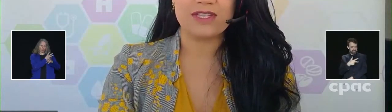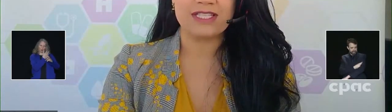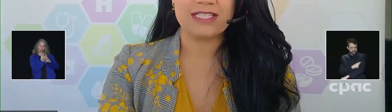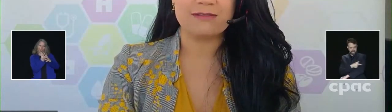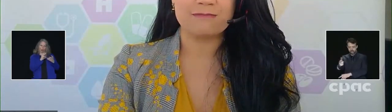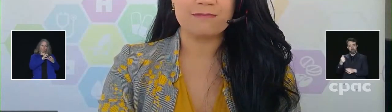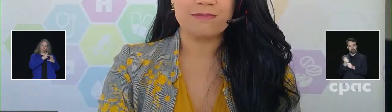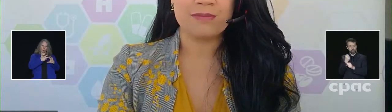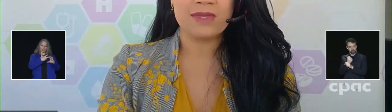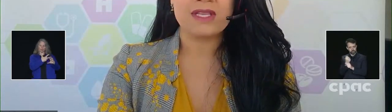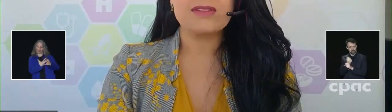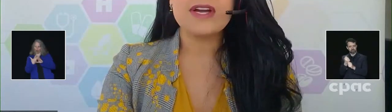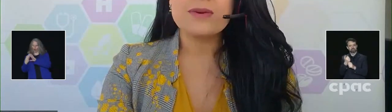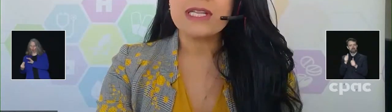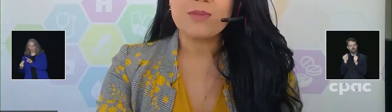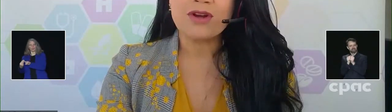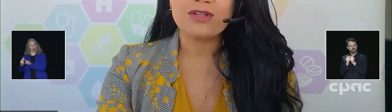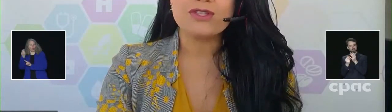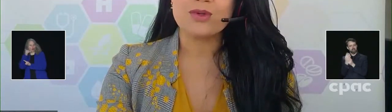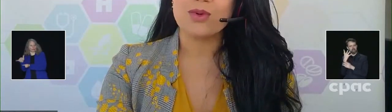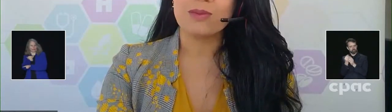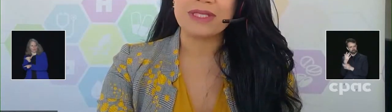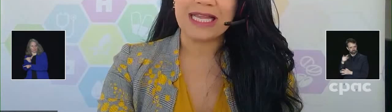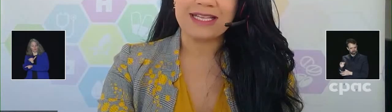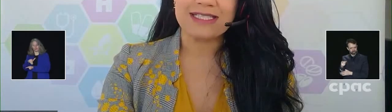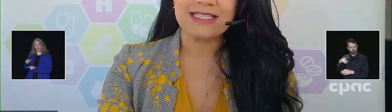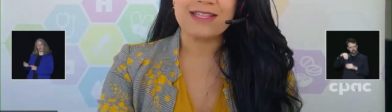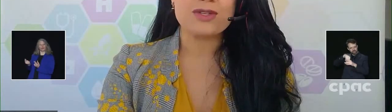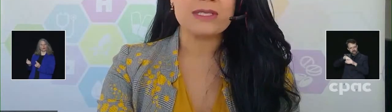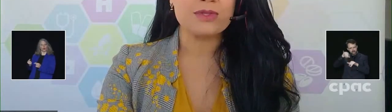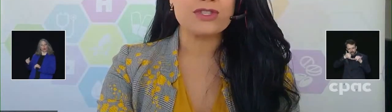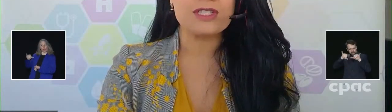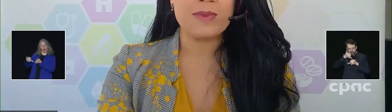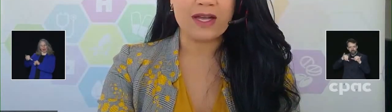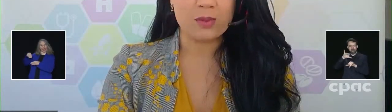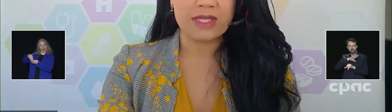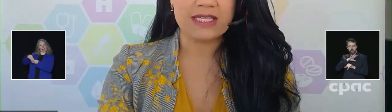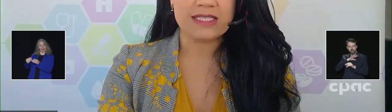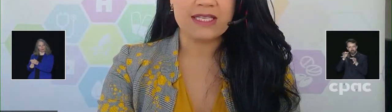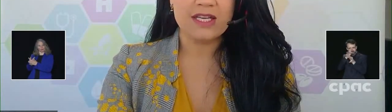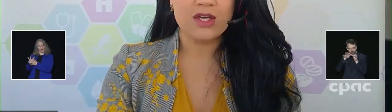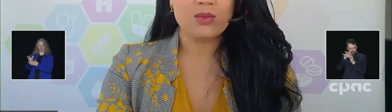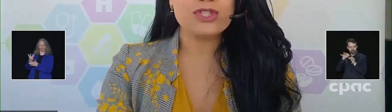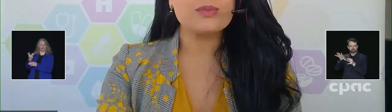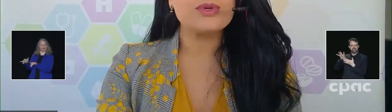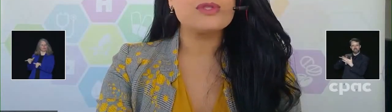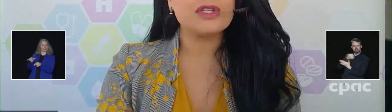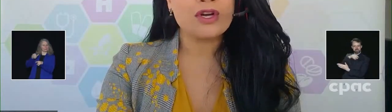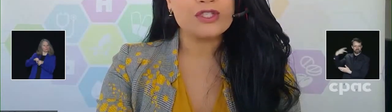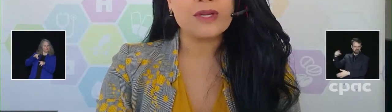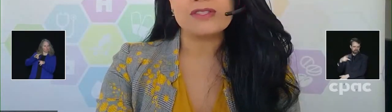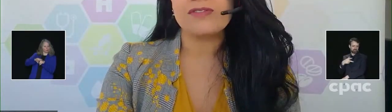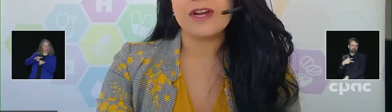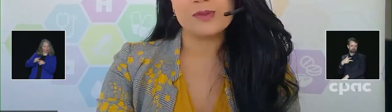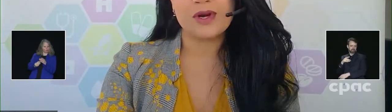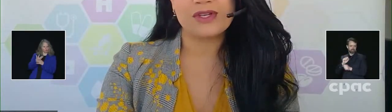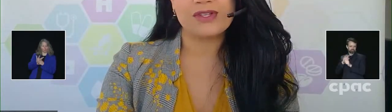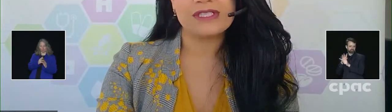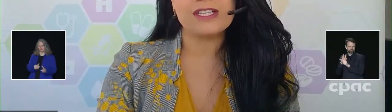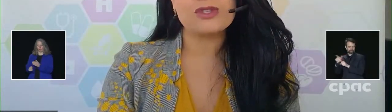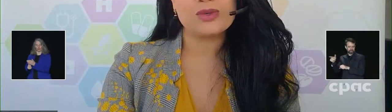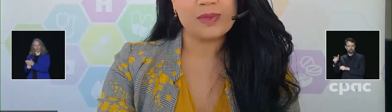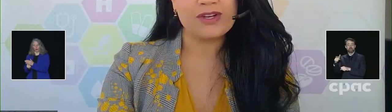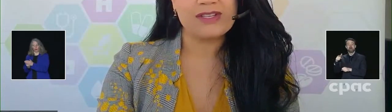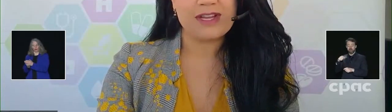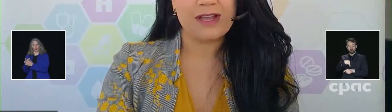causes COVID-19. The virus-like particles are grown in plants that are similar to tobacco plants, which can produce large amounts of the virus